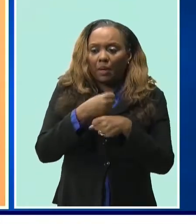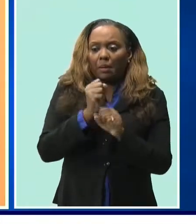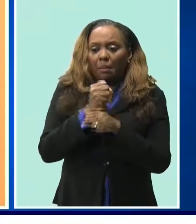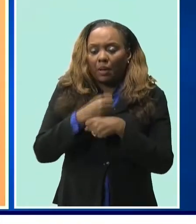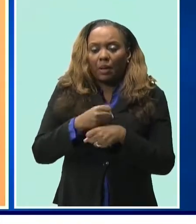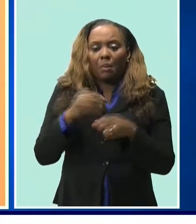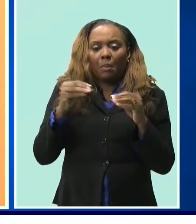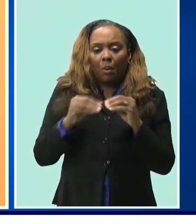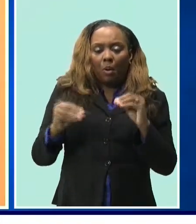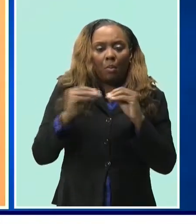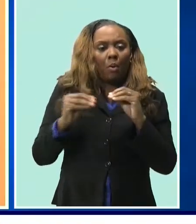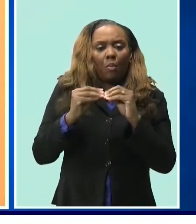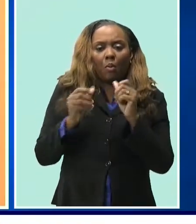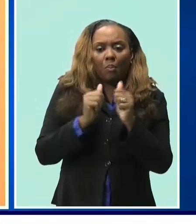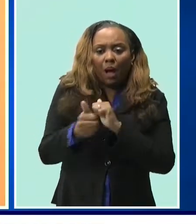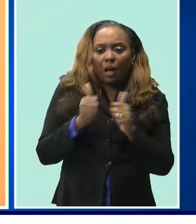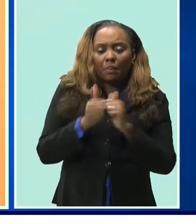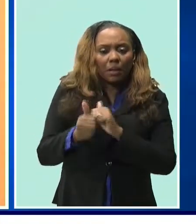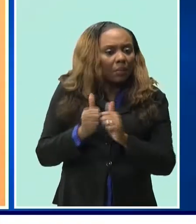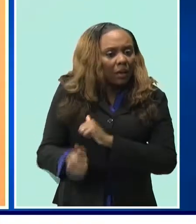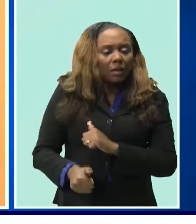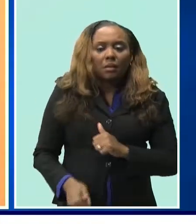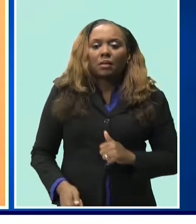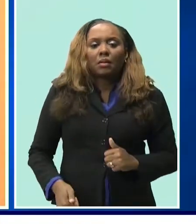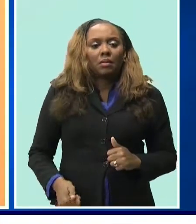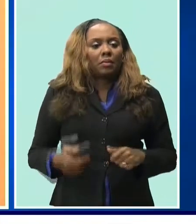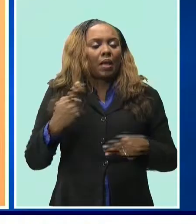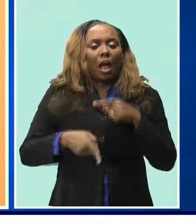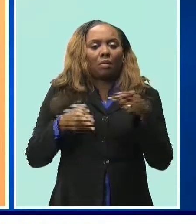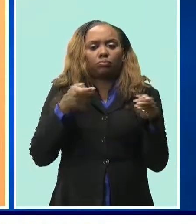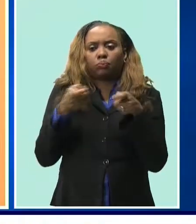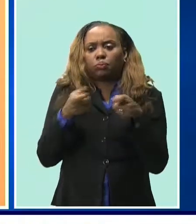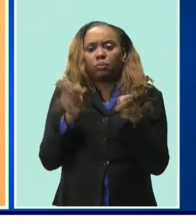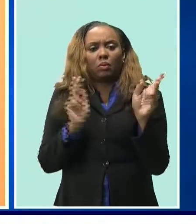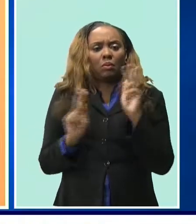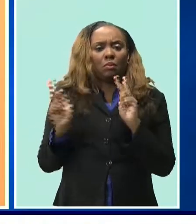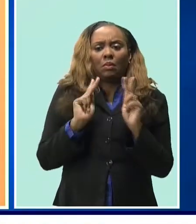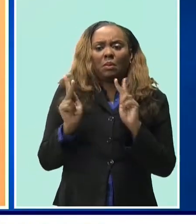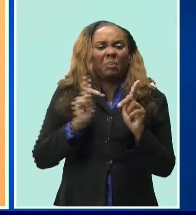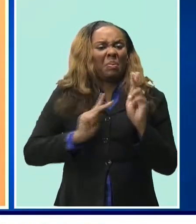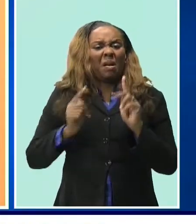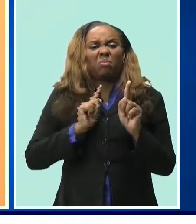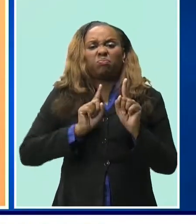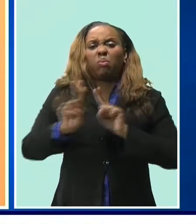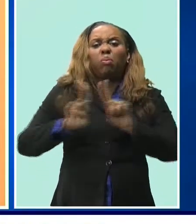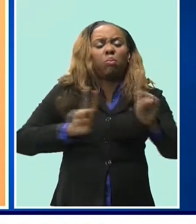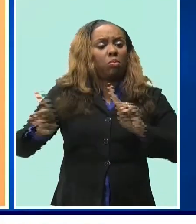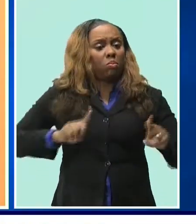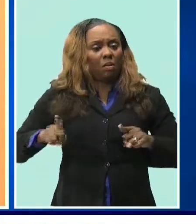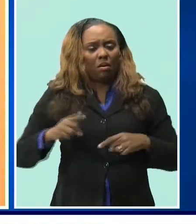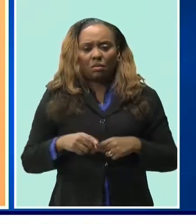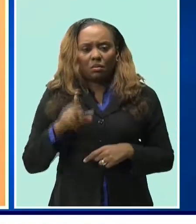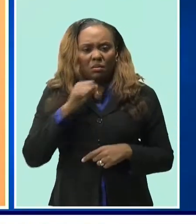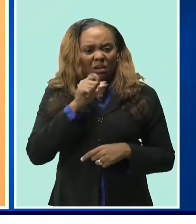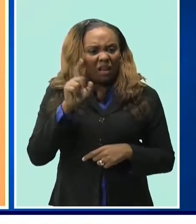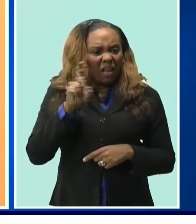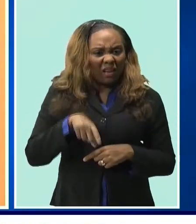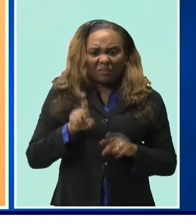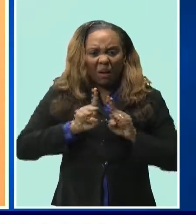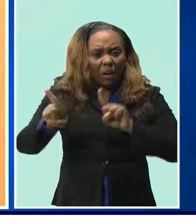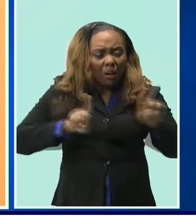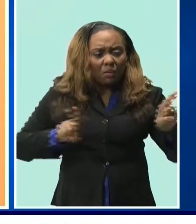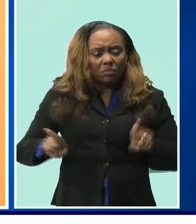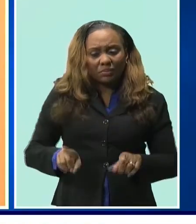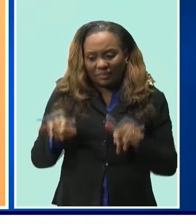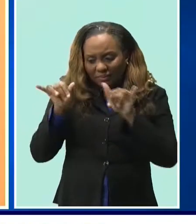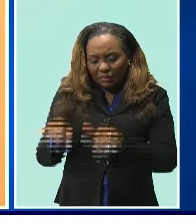the more difficult it is to maintain the principles of people staying inside if they don't absolutely have to be out. We've also